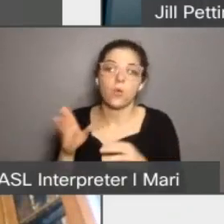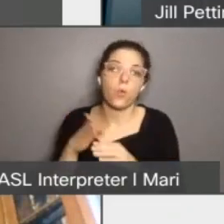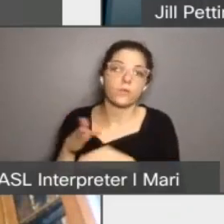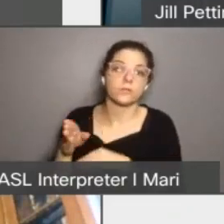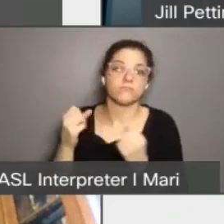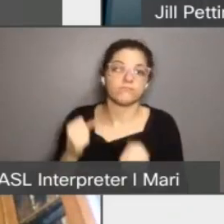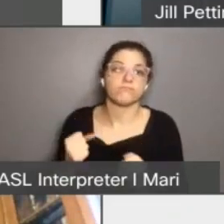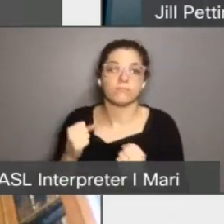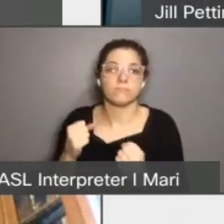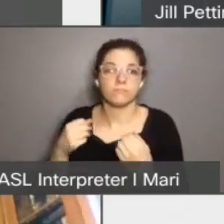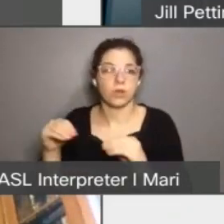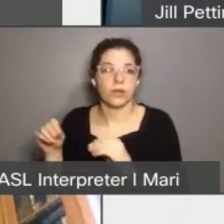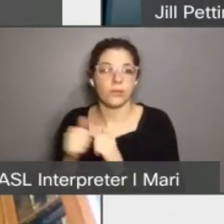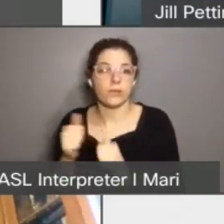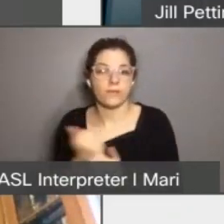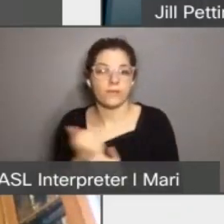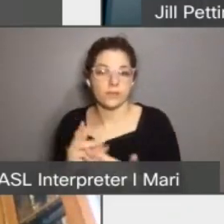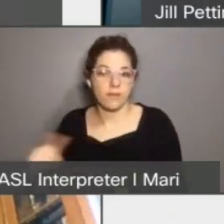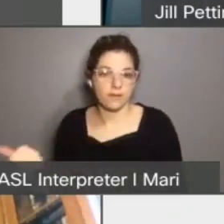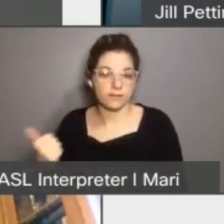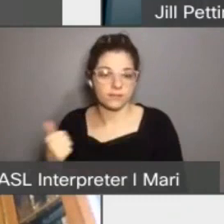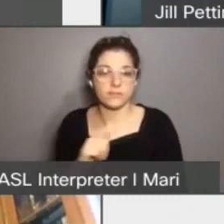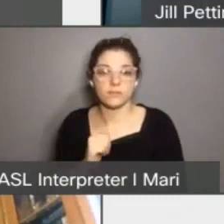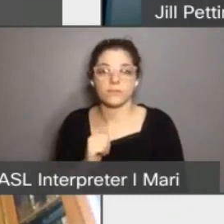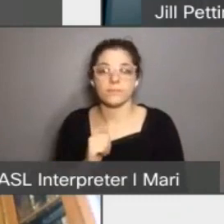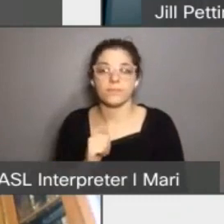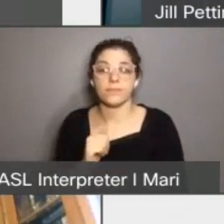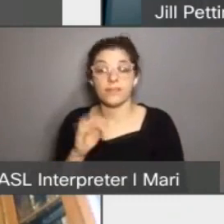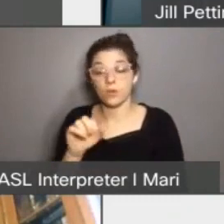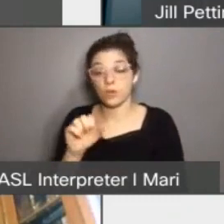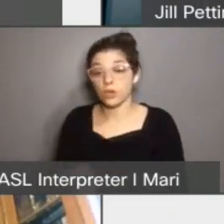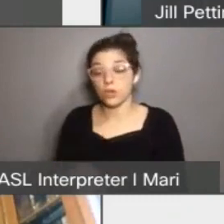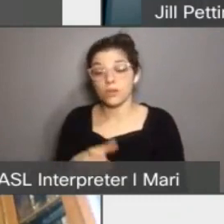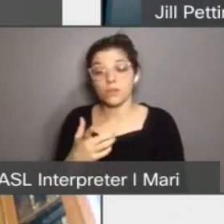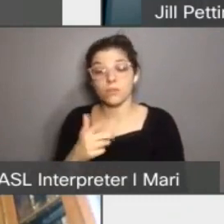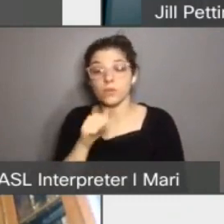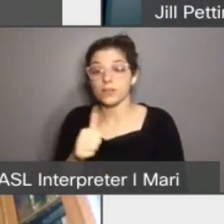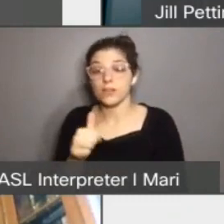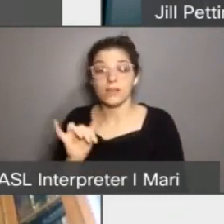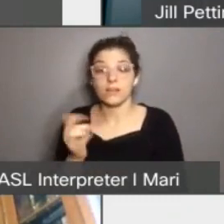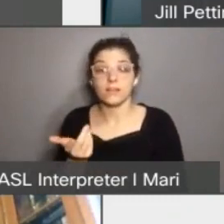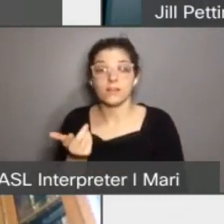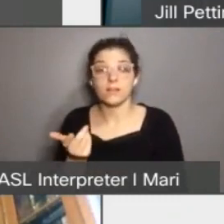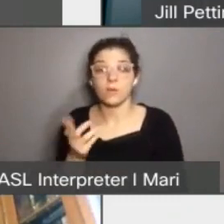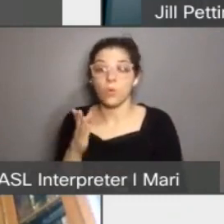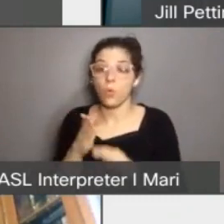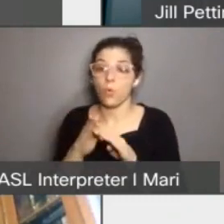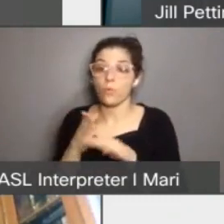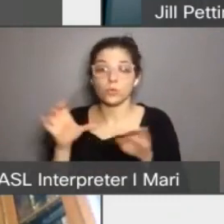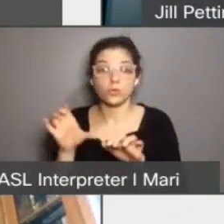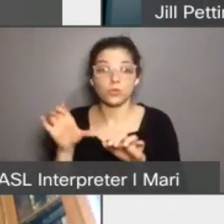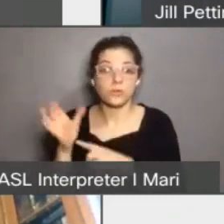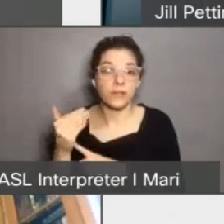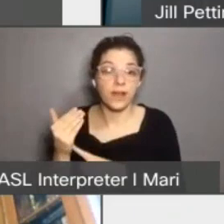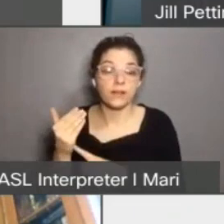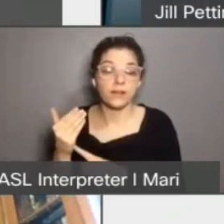with everything else. So that's what if we could do it in a way which it would not like overdo the flag,